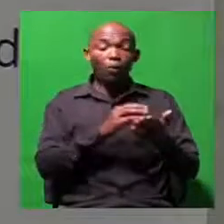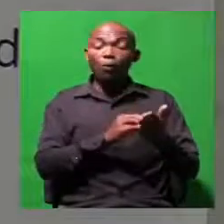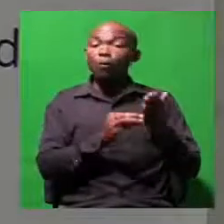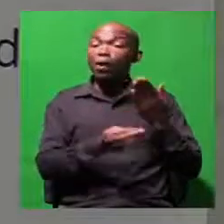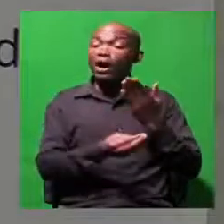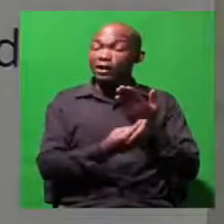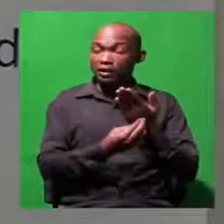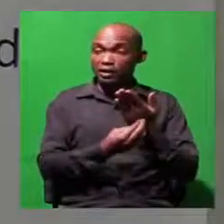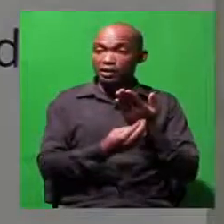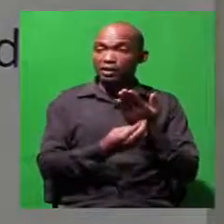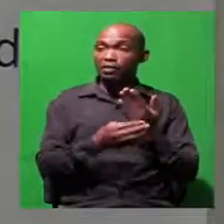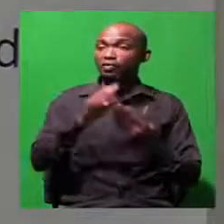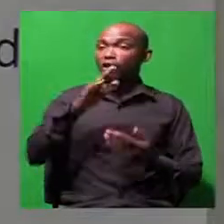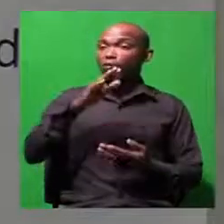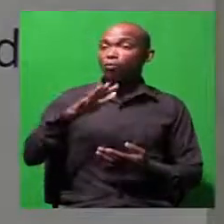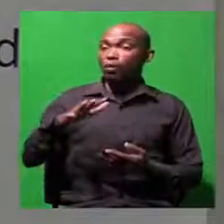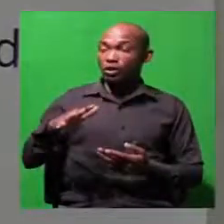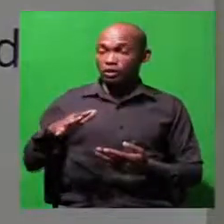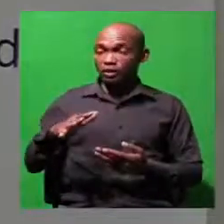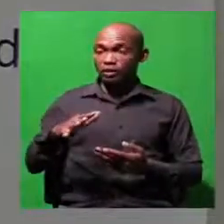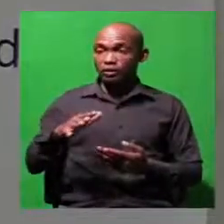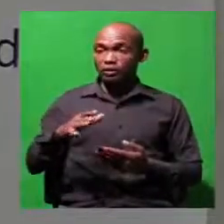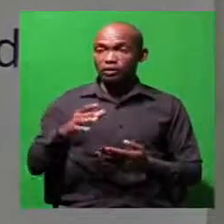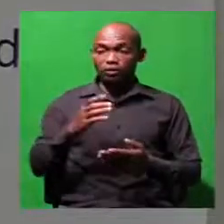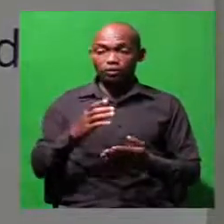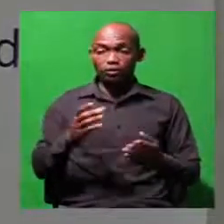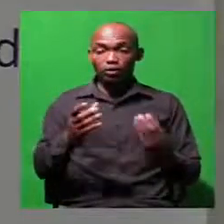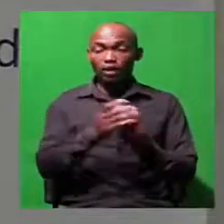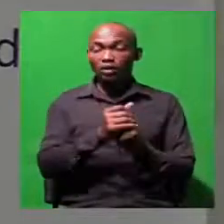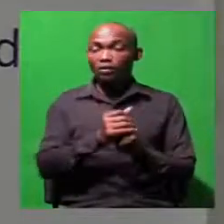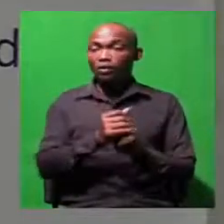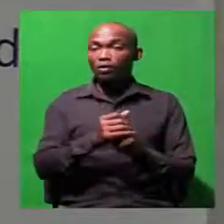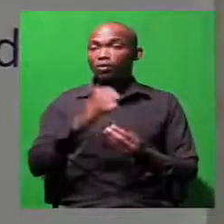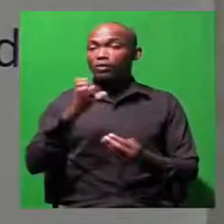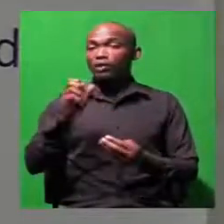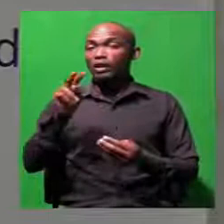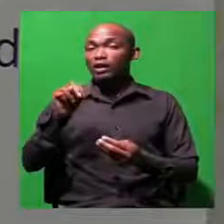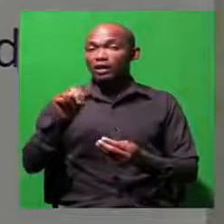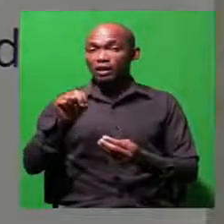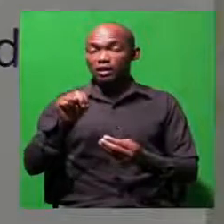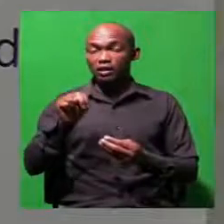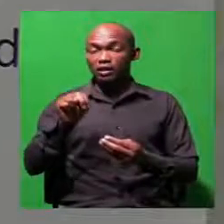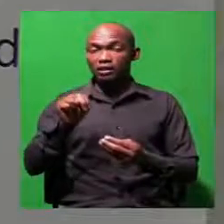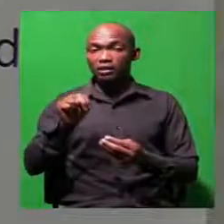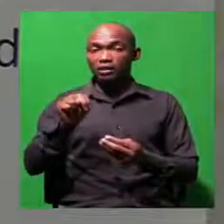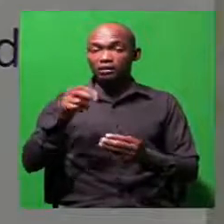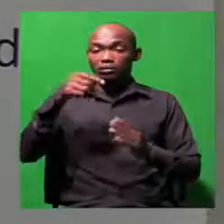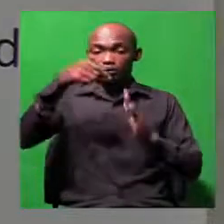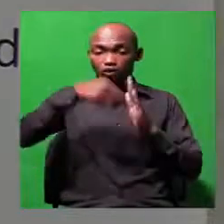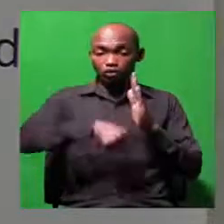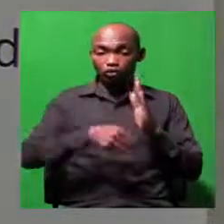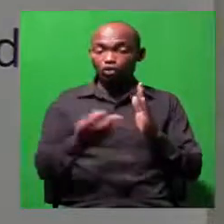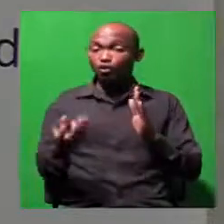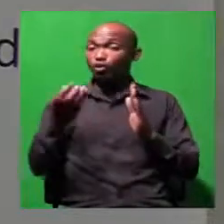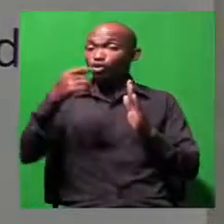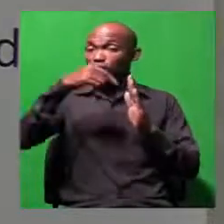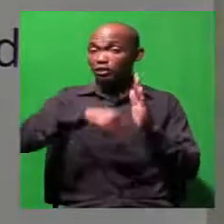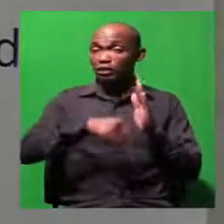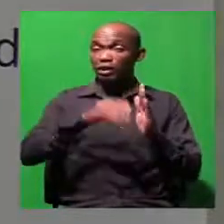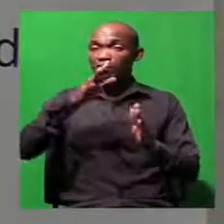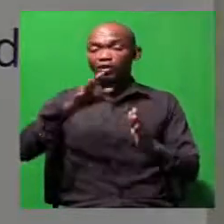second one, why is the water in the can displaced when the stone is